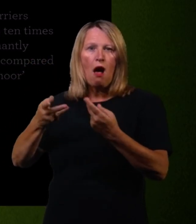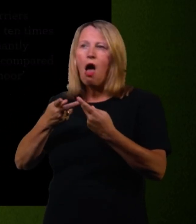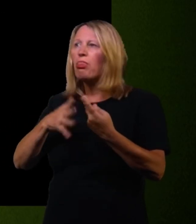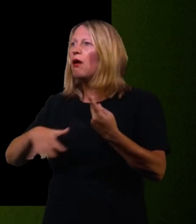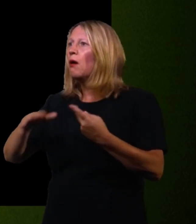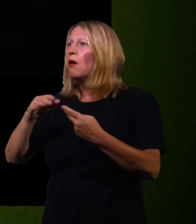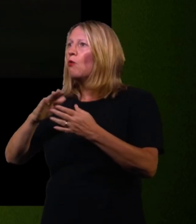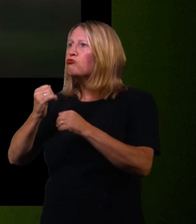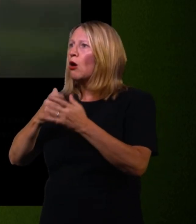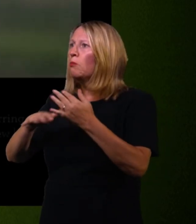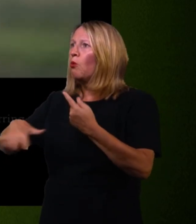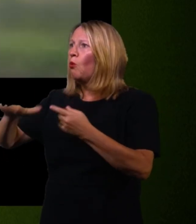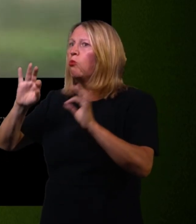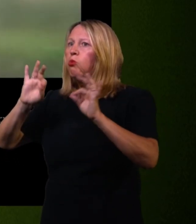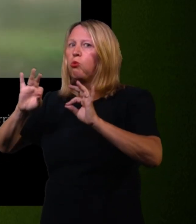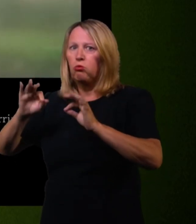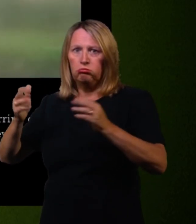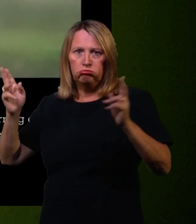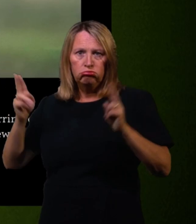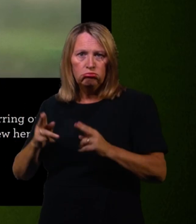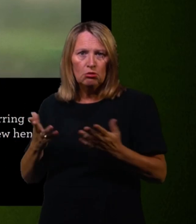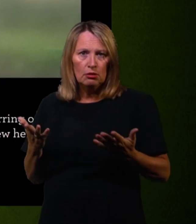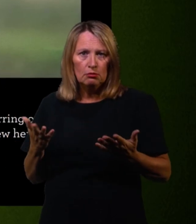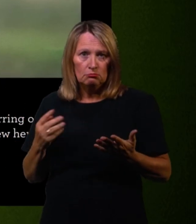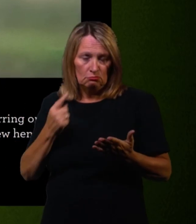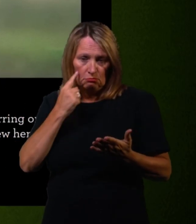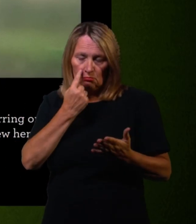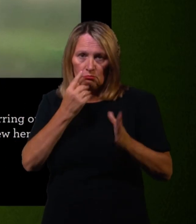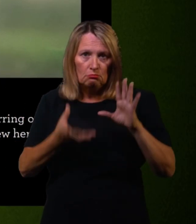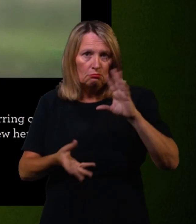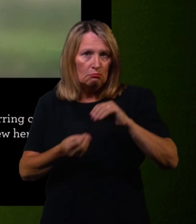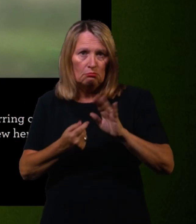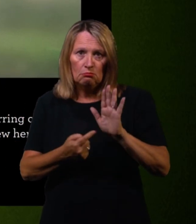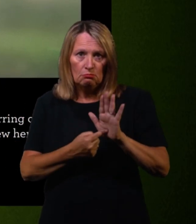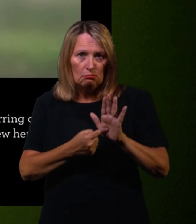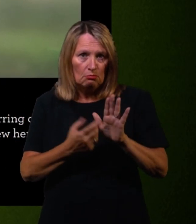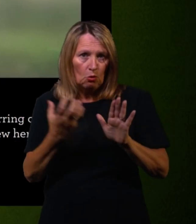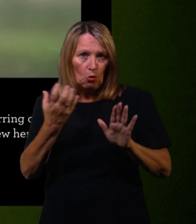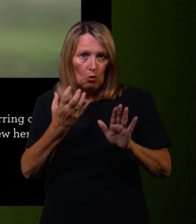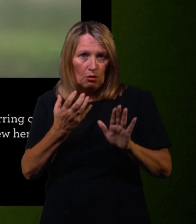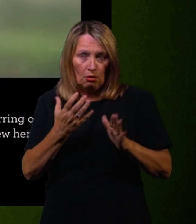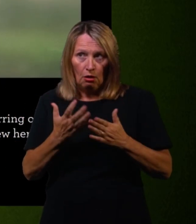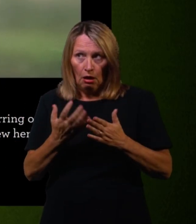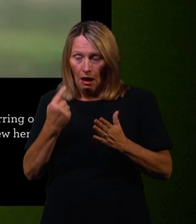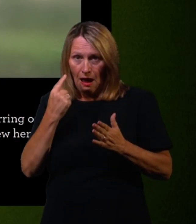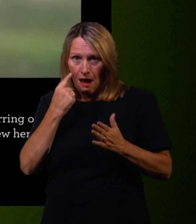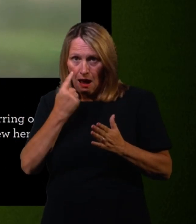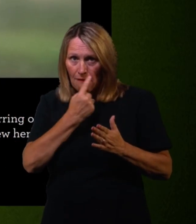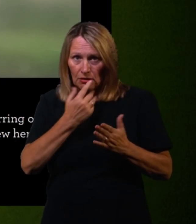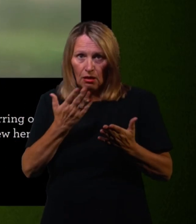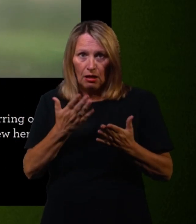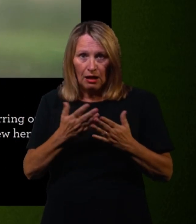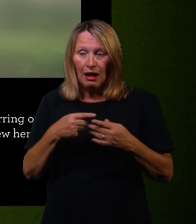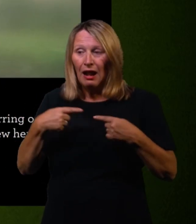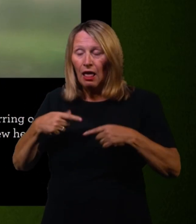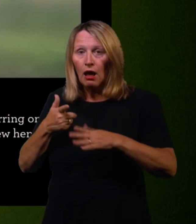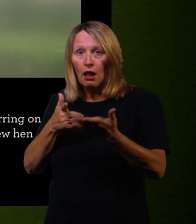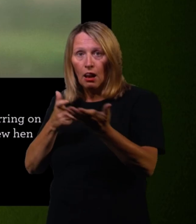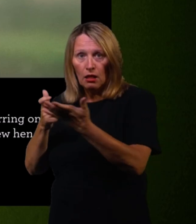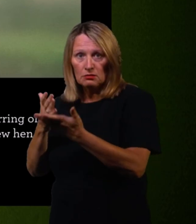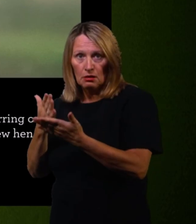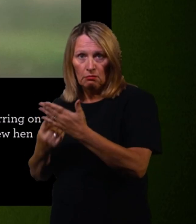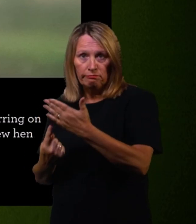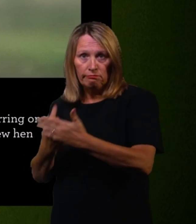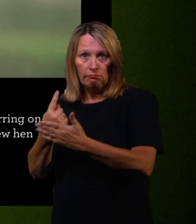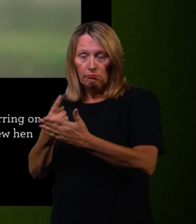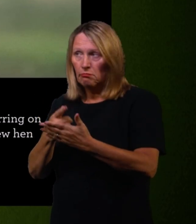moor. The report concluded that there was overwhelming evidence that illegal killing is occurring on some grouse moors,